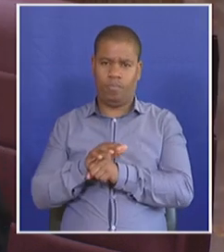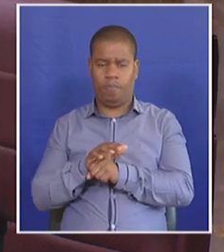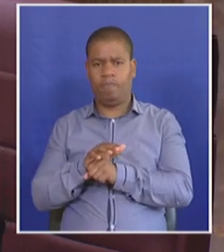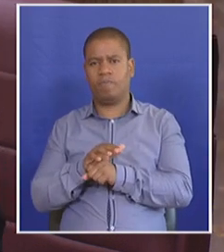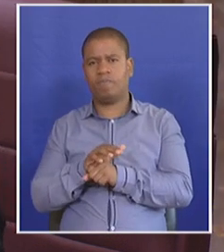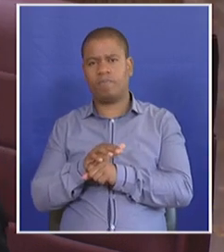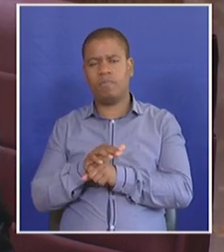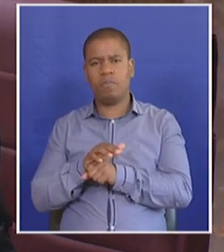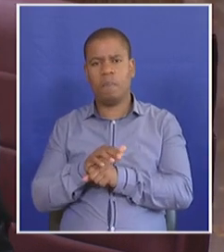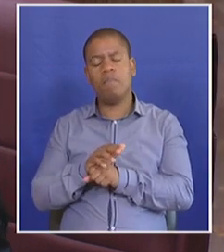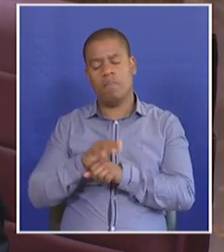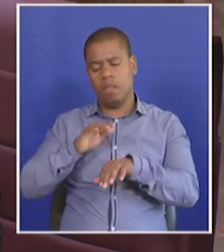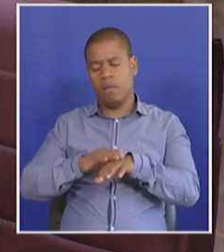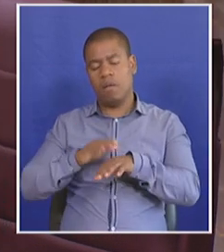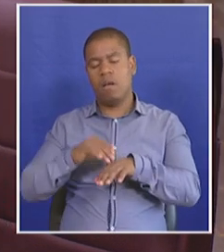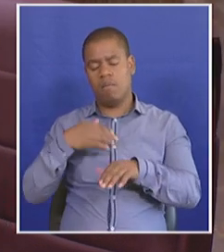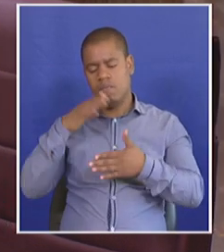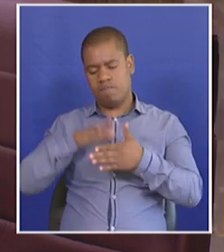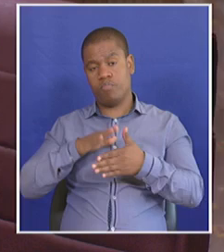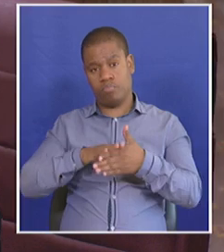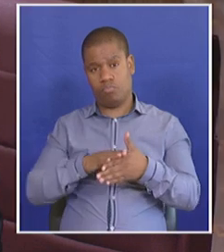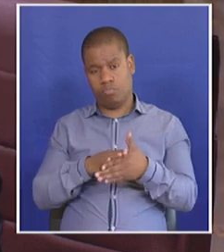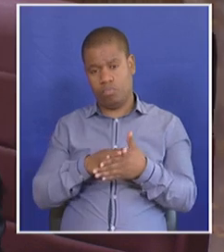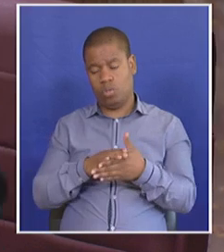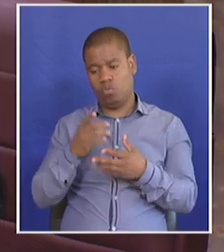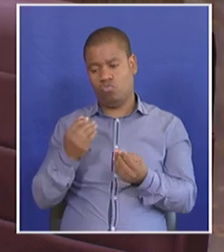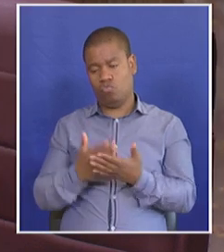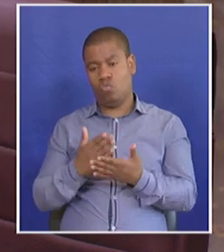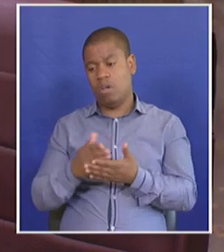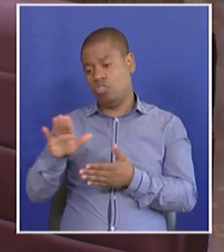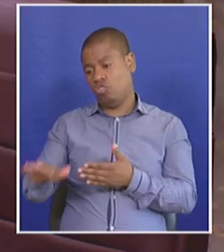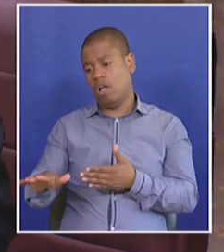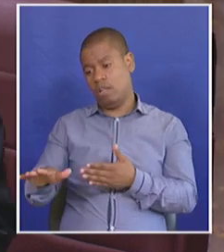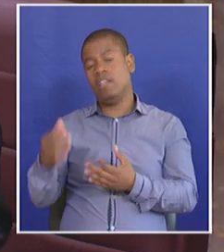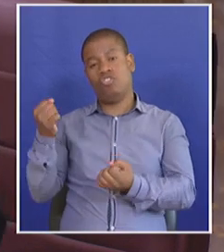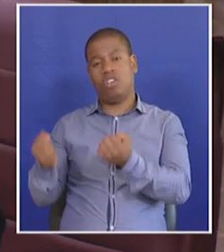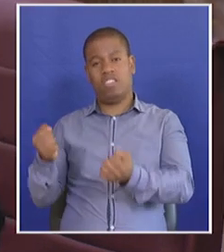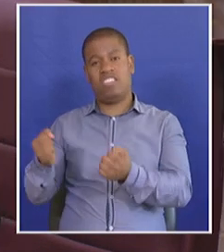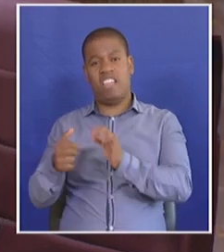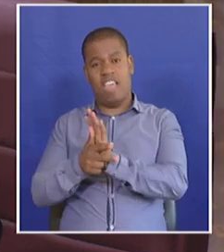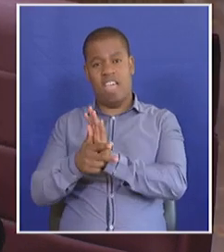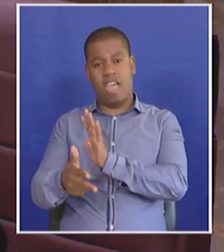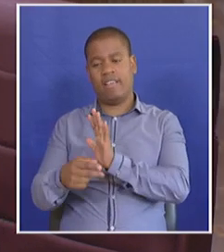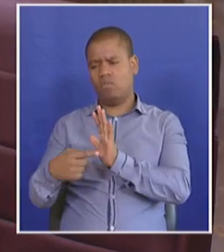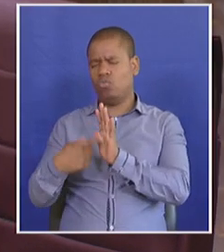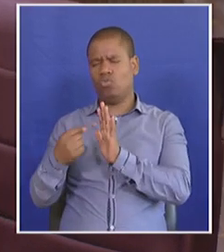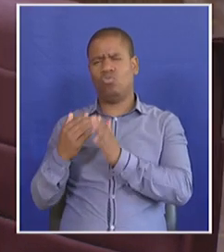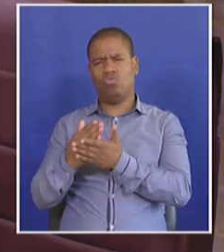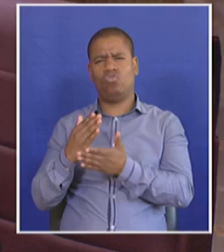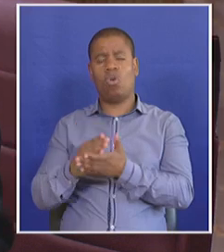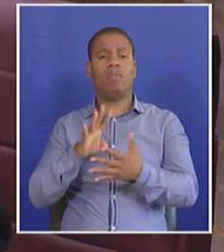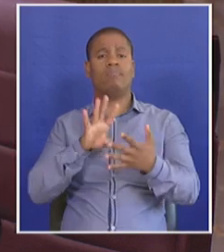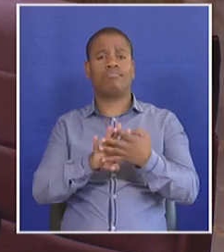Maybe just to say that the whole purpose of the Child Justice Act was to try and keep children out of, as